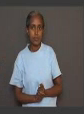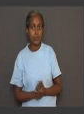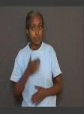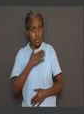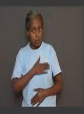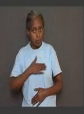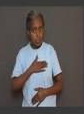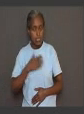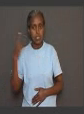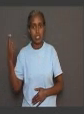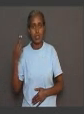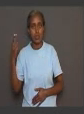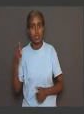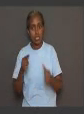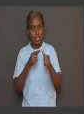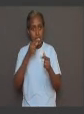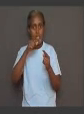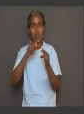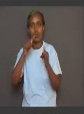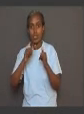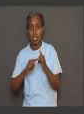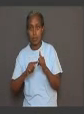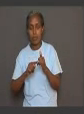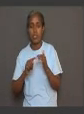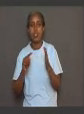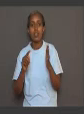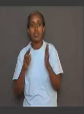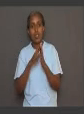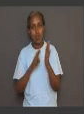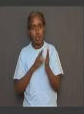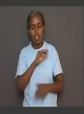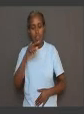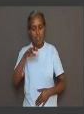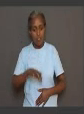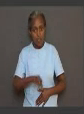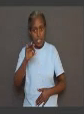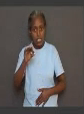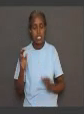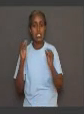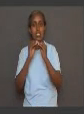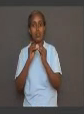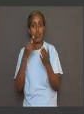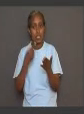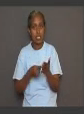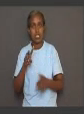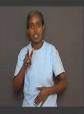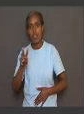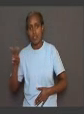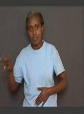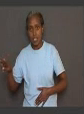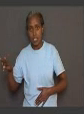Please use the tail-to-tip rule and find the sum of these vectors for